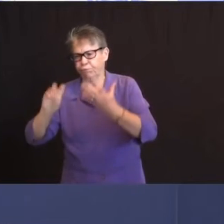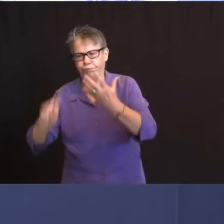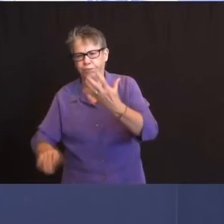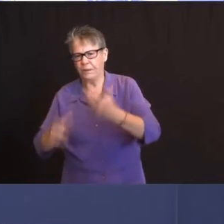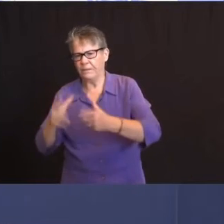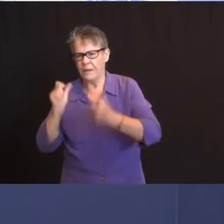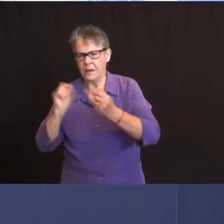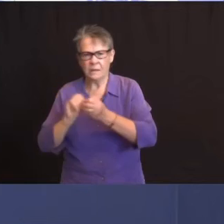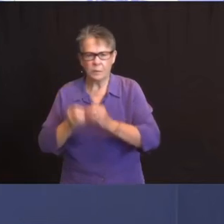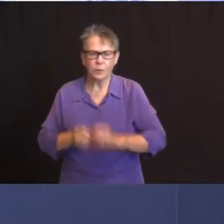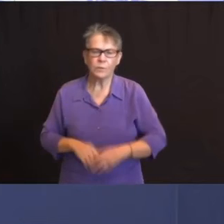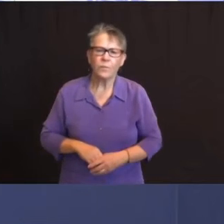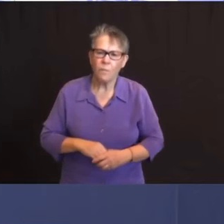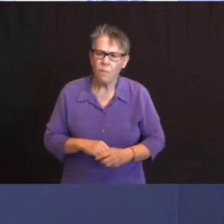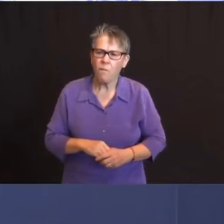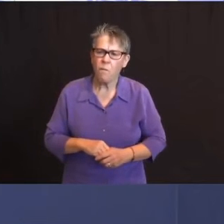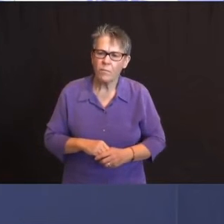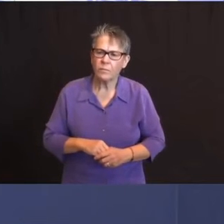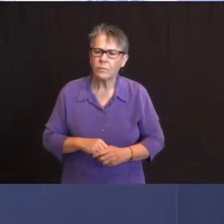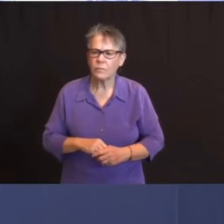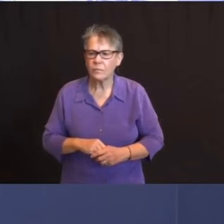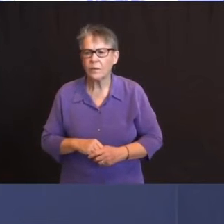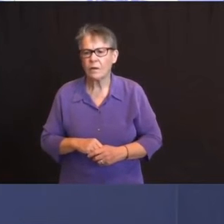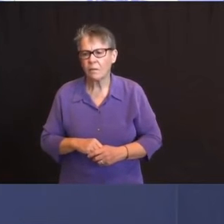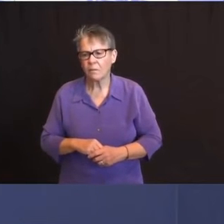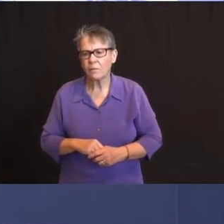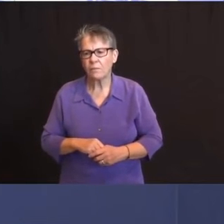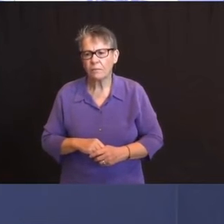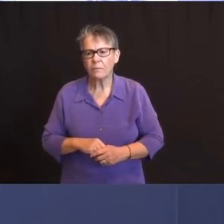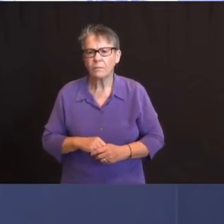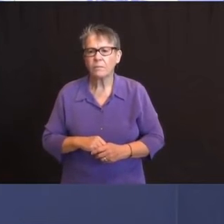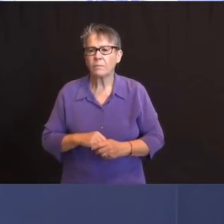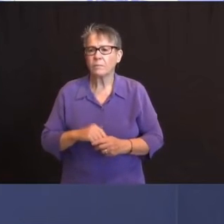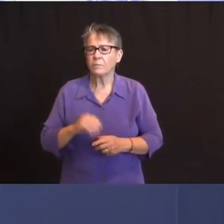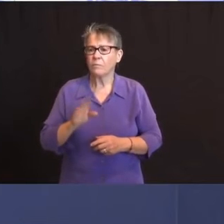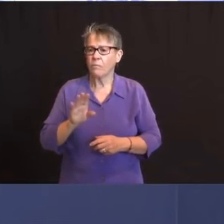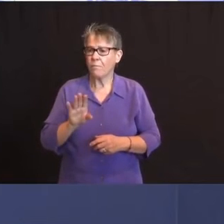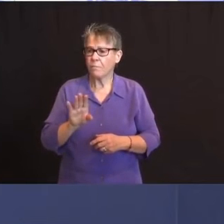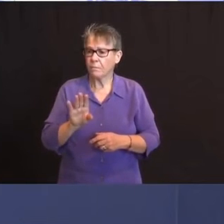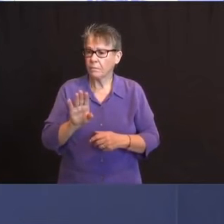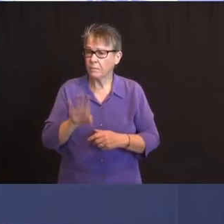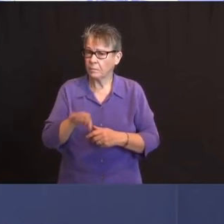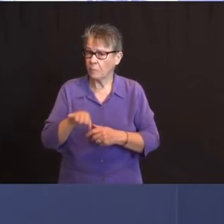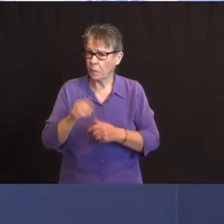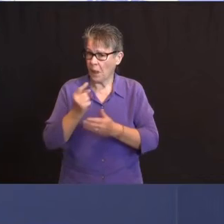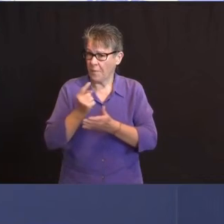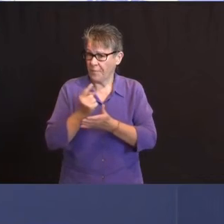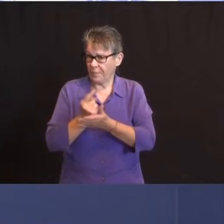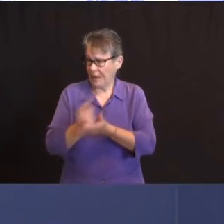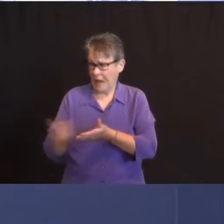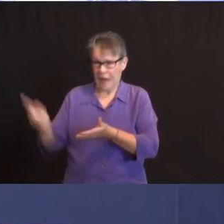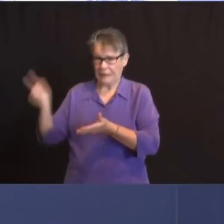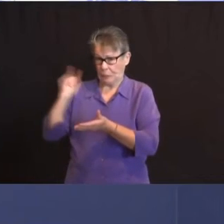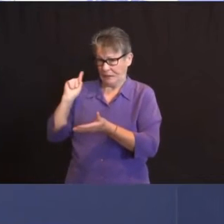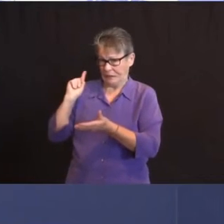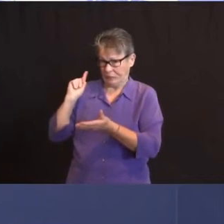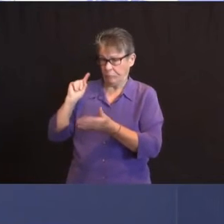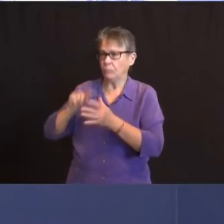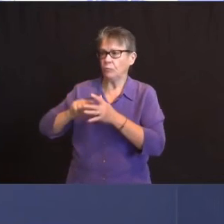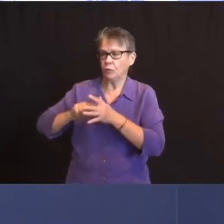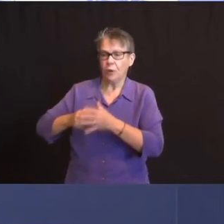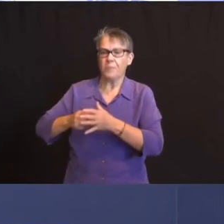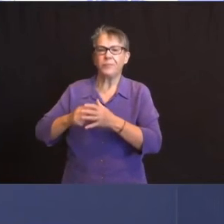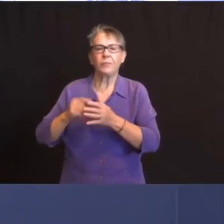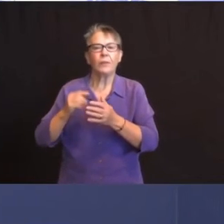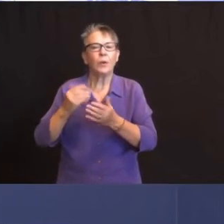Since our last press briefing, there's been one new positive among residents at Menlo Park, one new positive resident at the Vineland home, and sadly, an